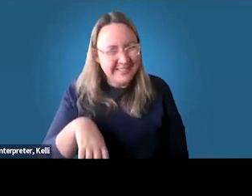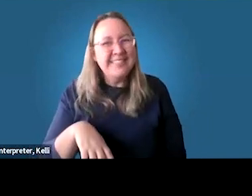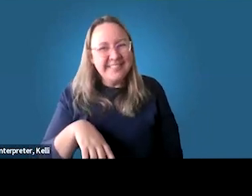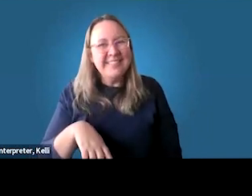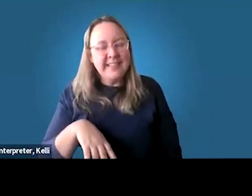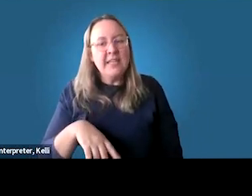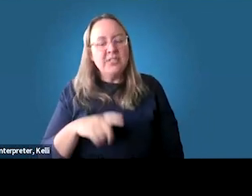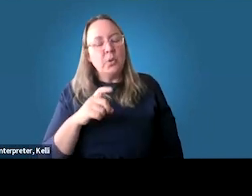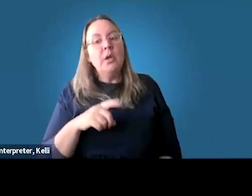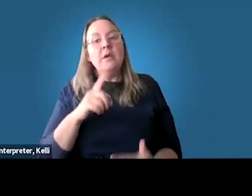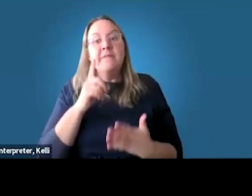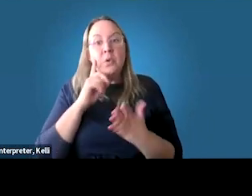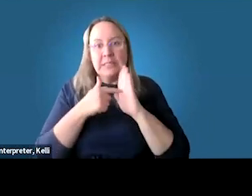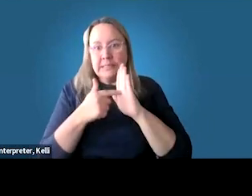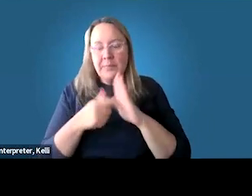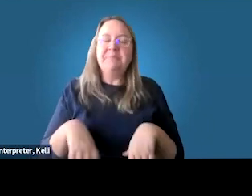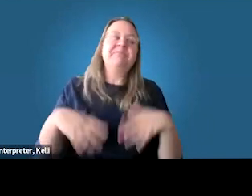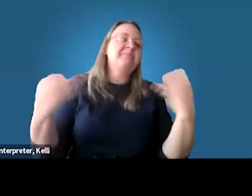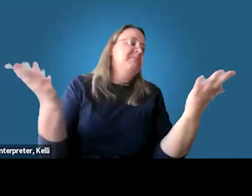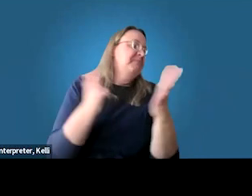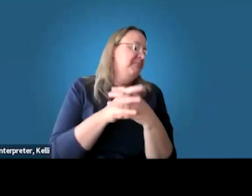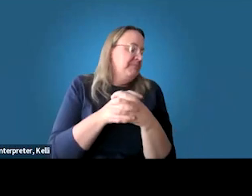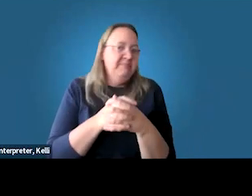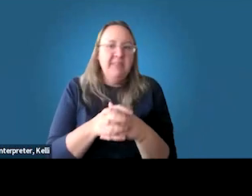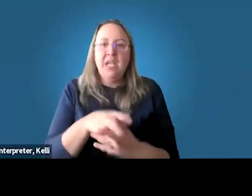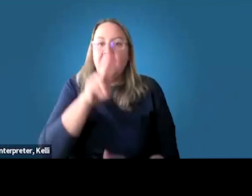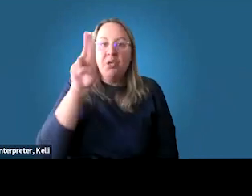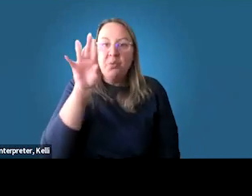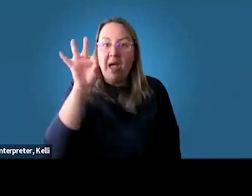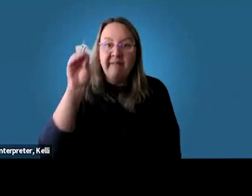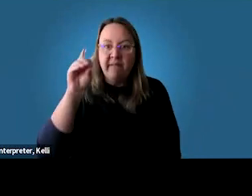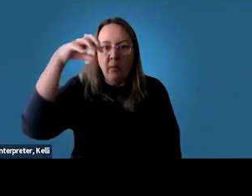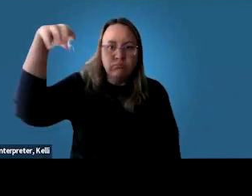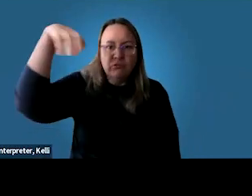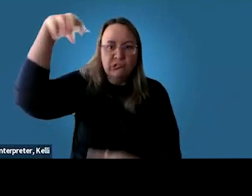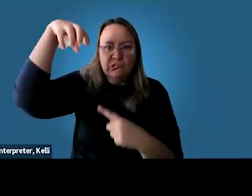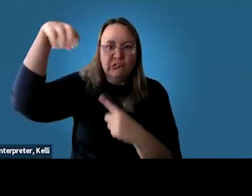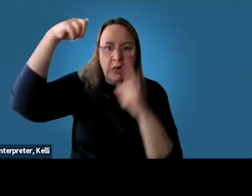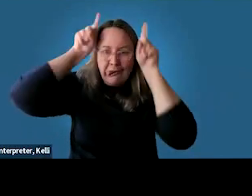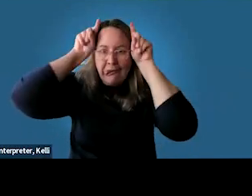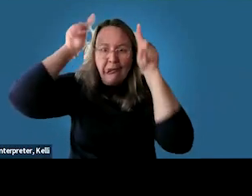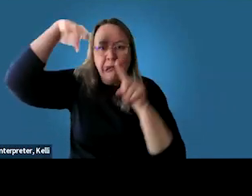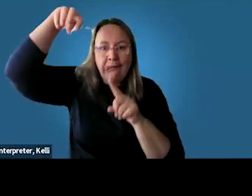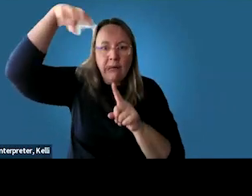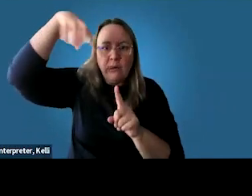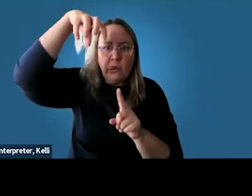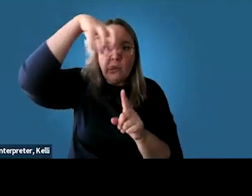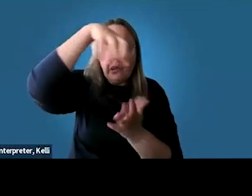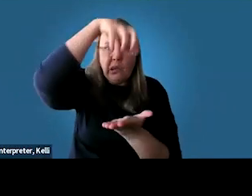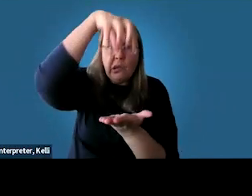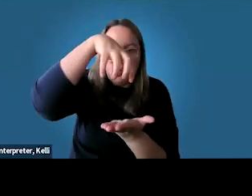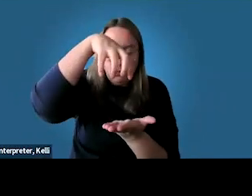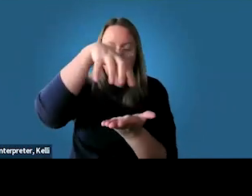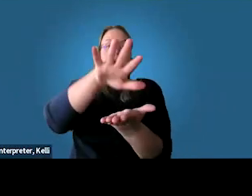is how we catch curiosity. So for example, let's just say that a UFO appeared. That's a curiosity whiff. If you